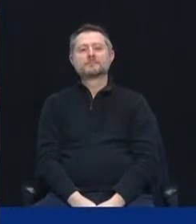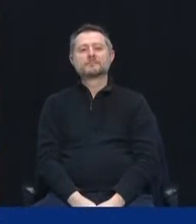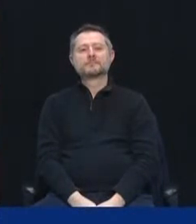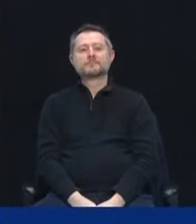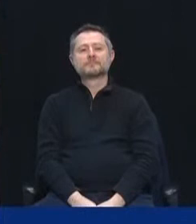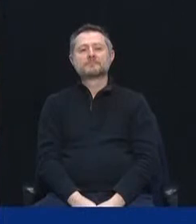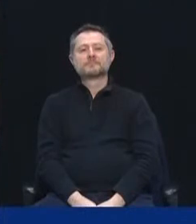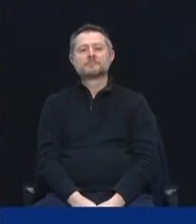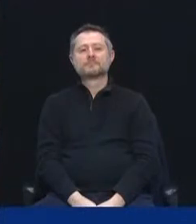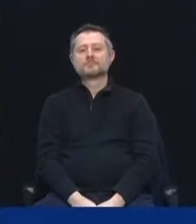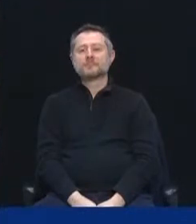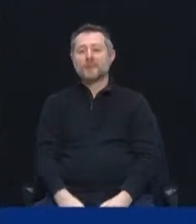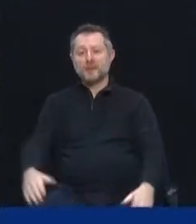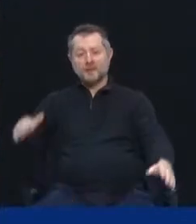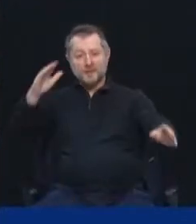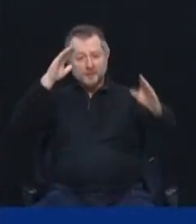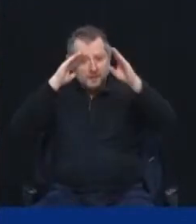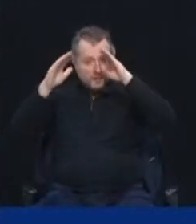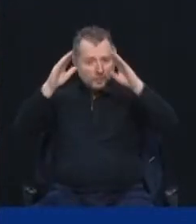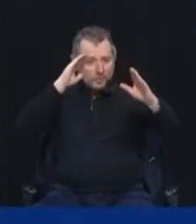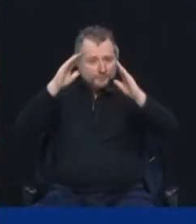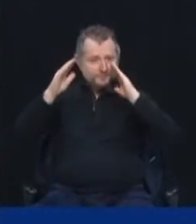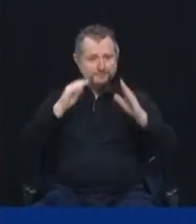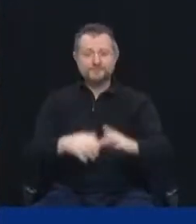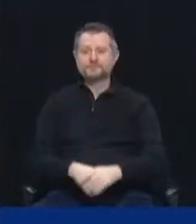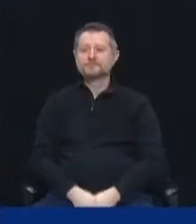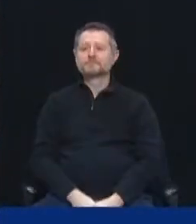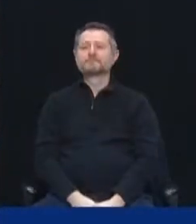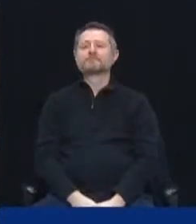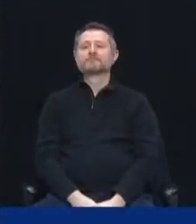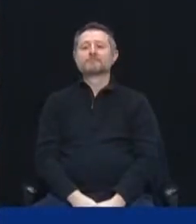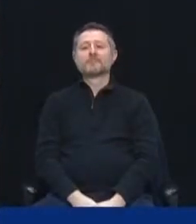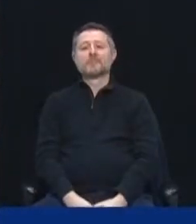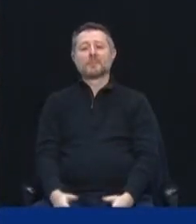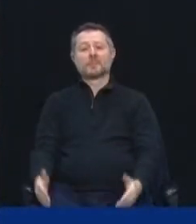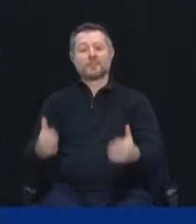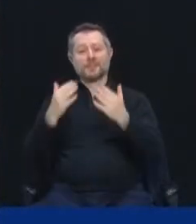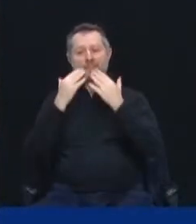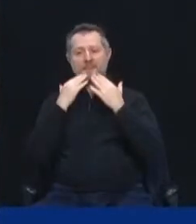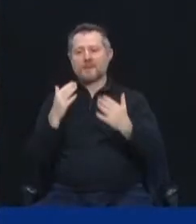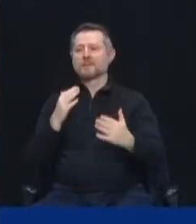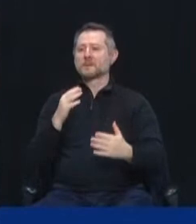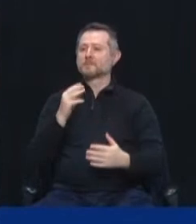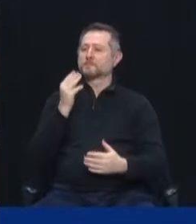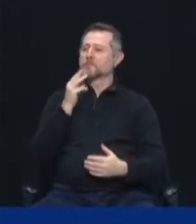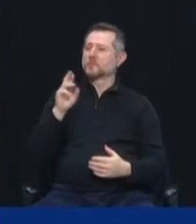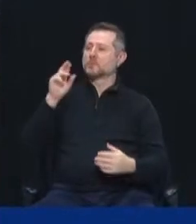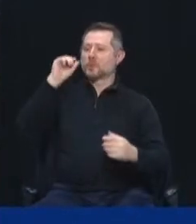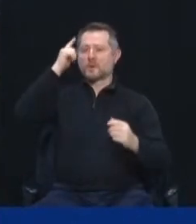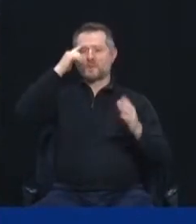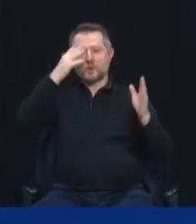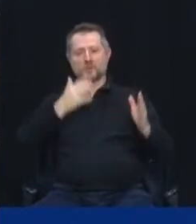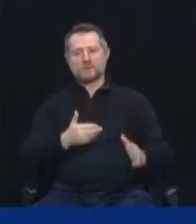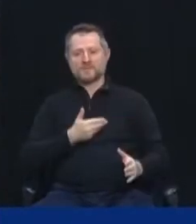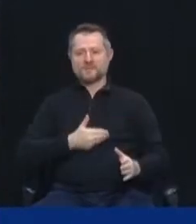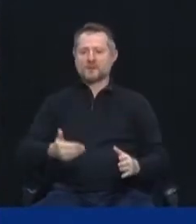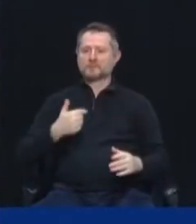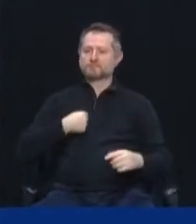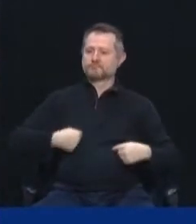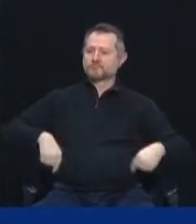Hello, everyone. Thank you, Mr. Government, for inviting us to here